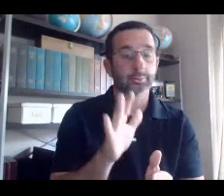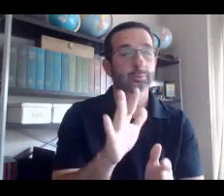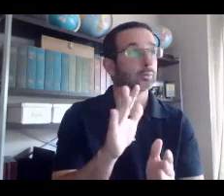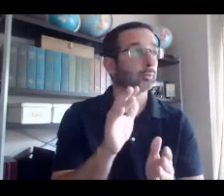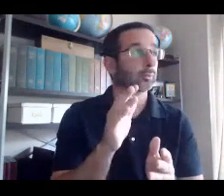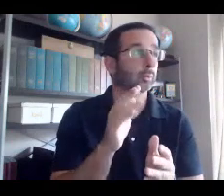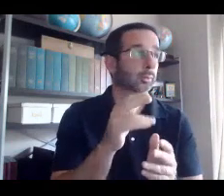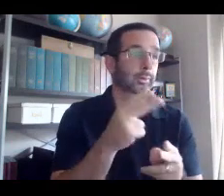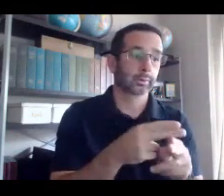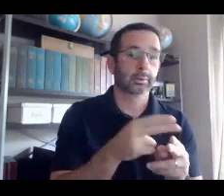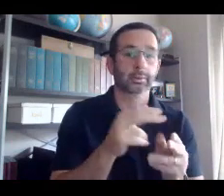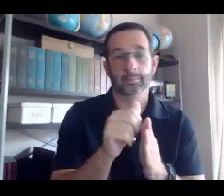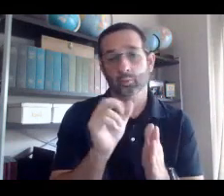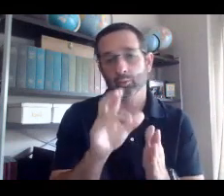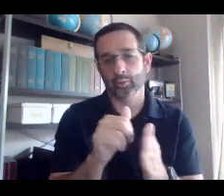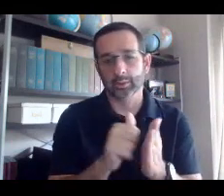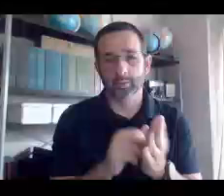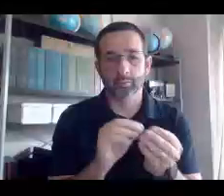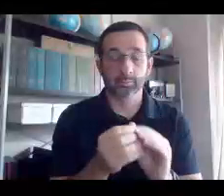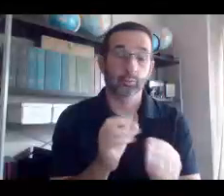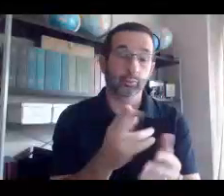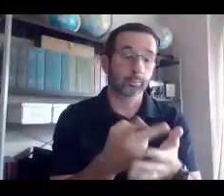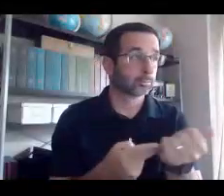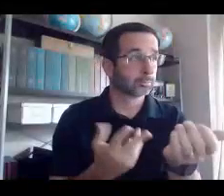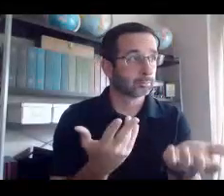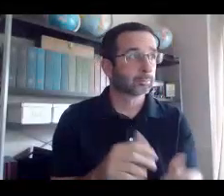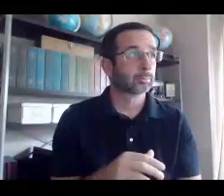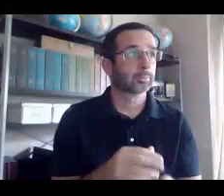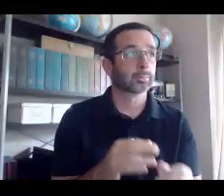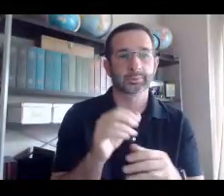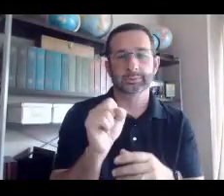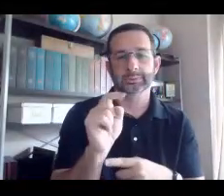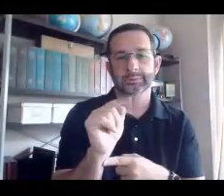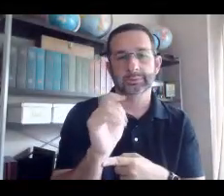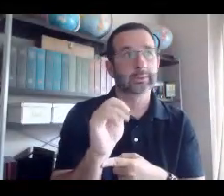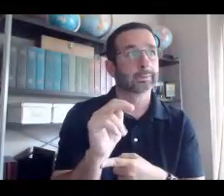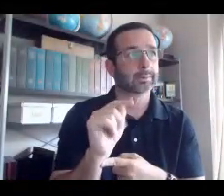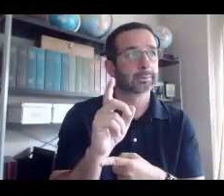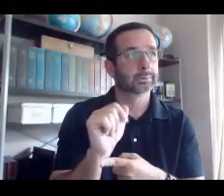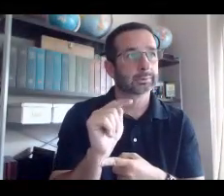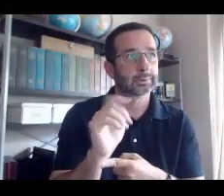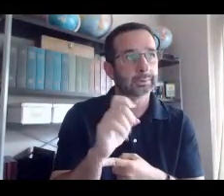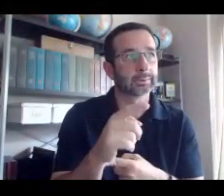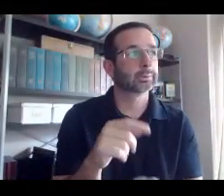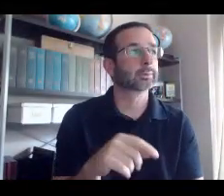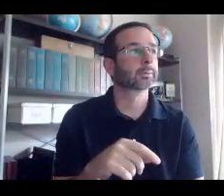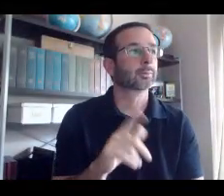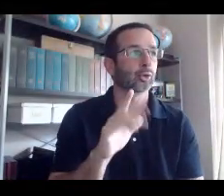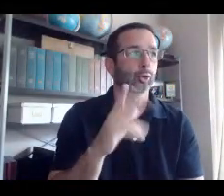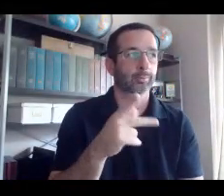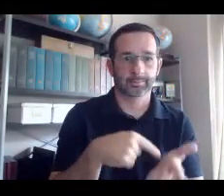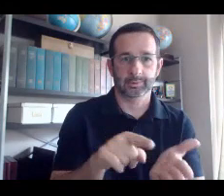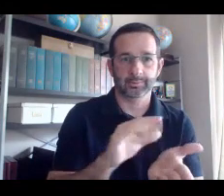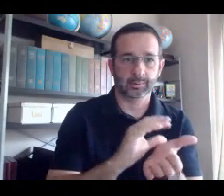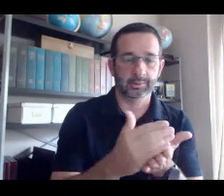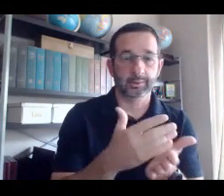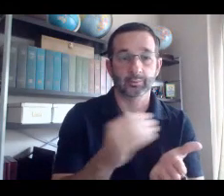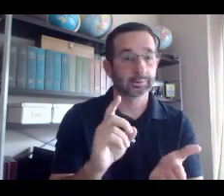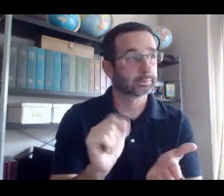will include the loan servicer, your name or account number, or both, a statement